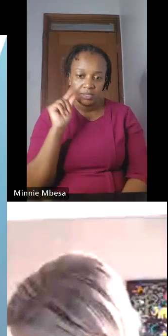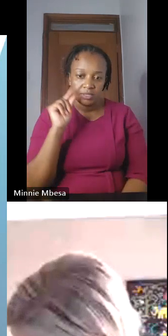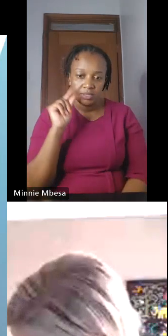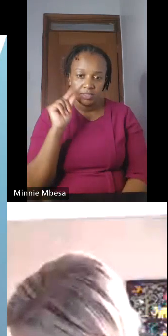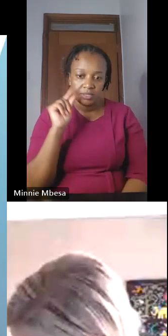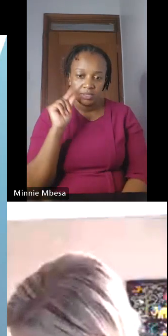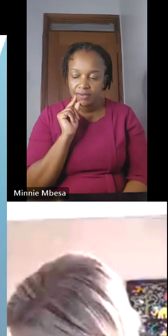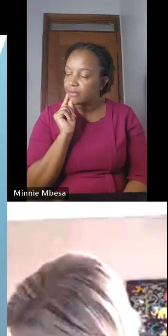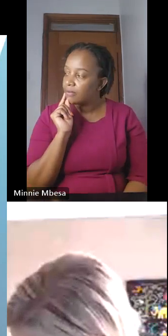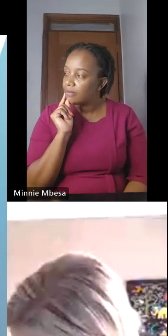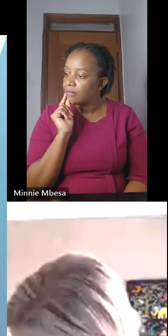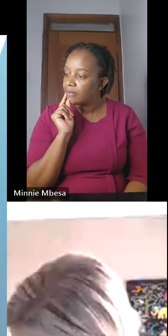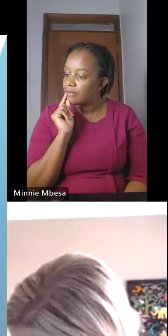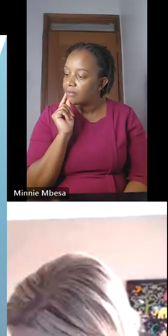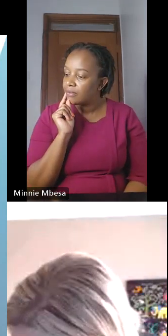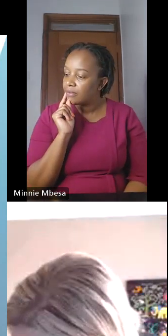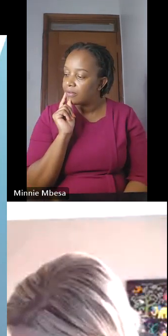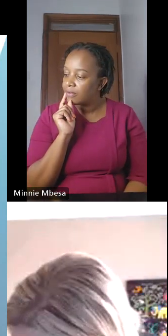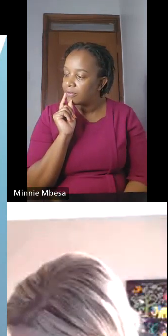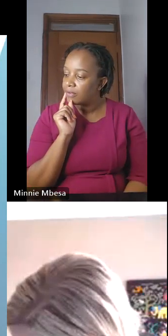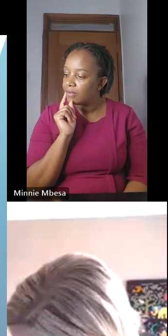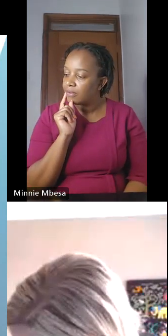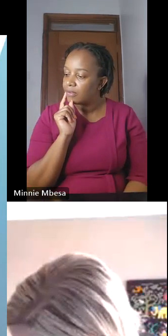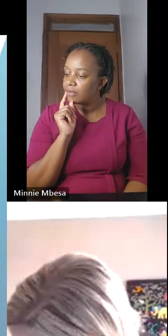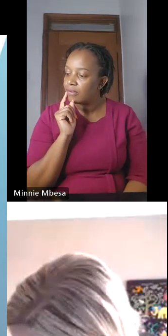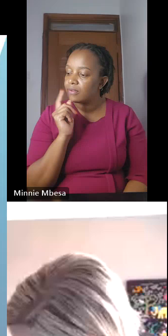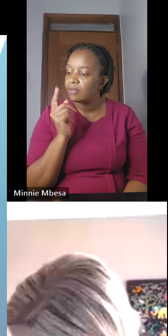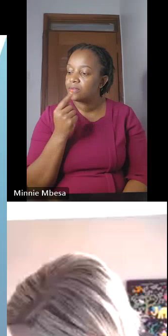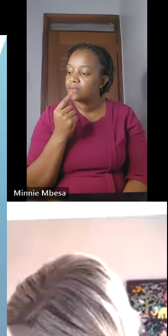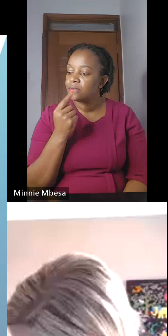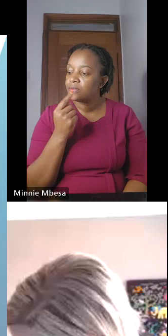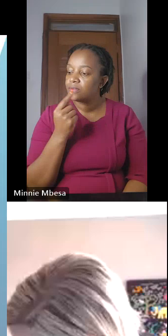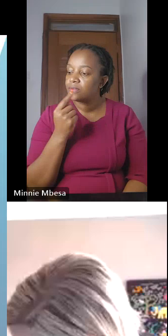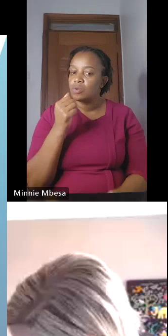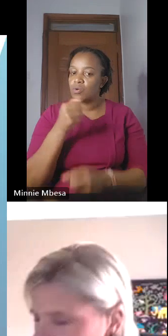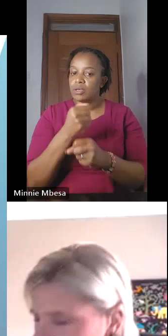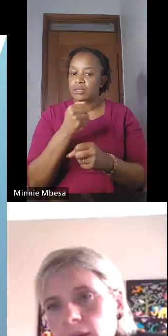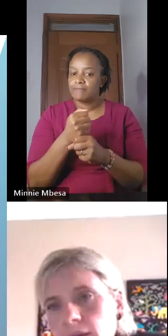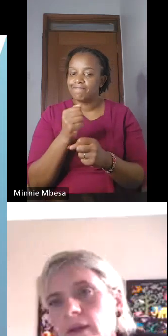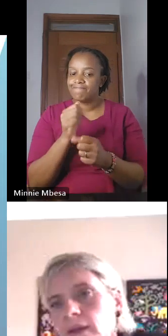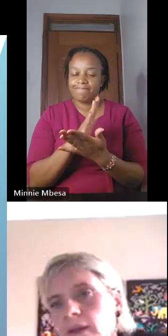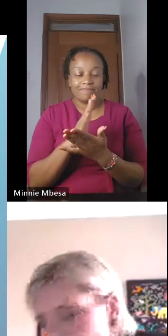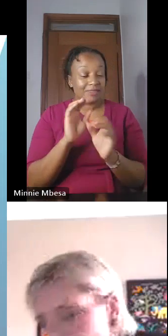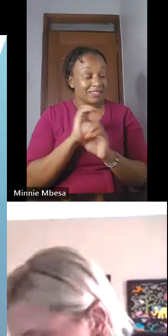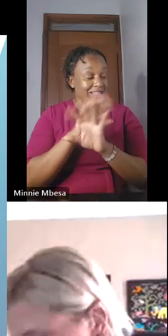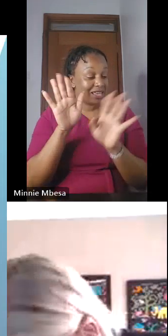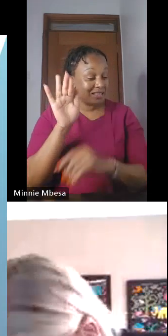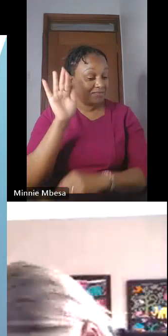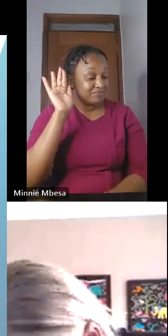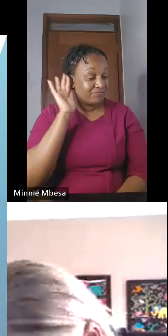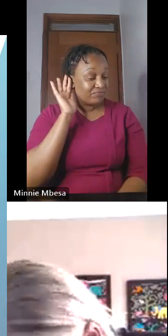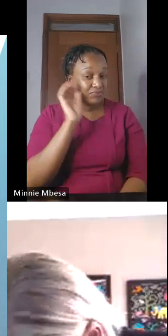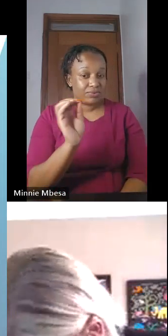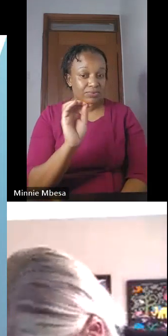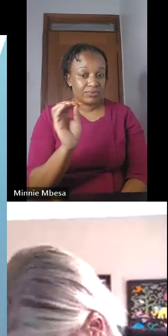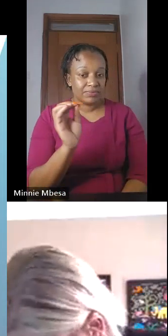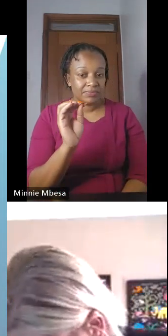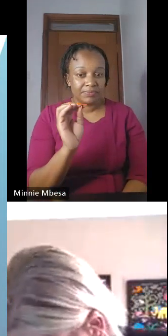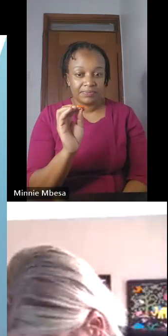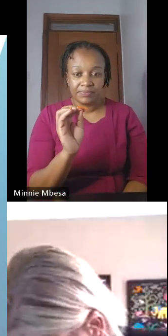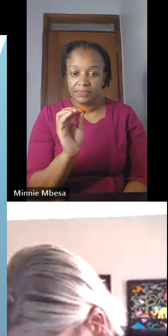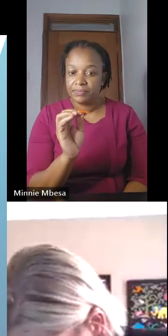said that if you are working in a sector, you cannot have a career change. But I'm someone that is passionate